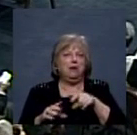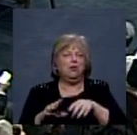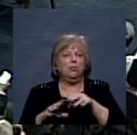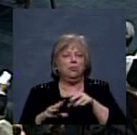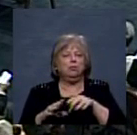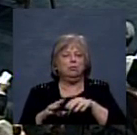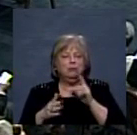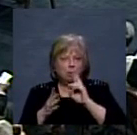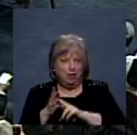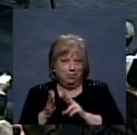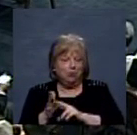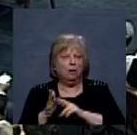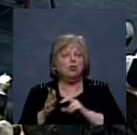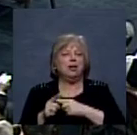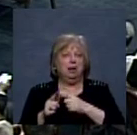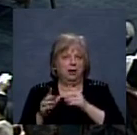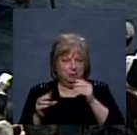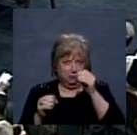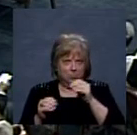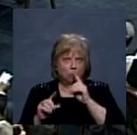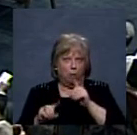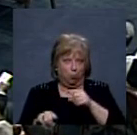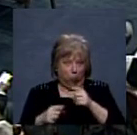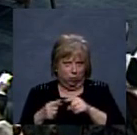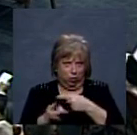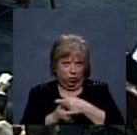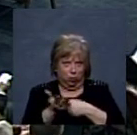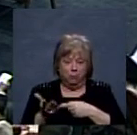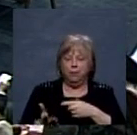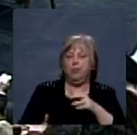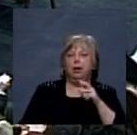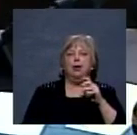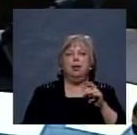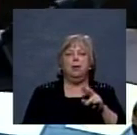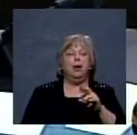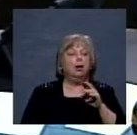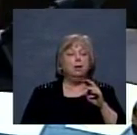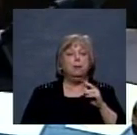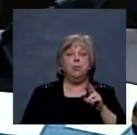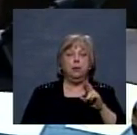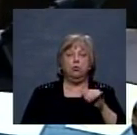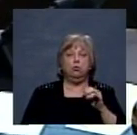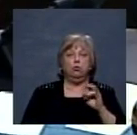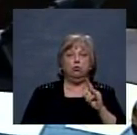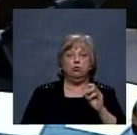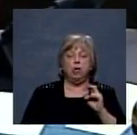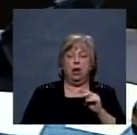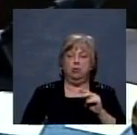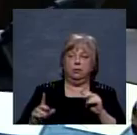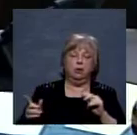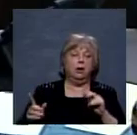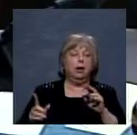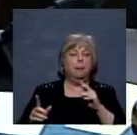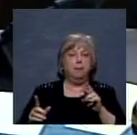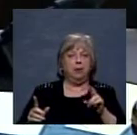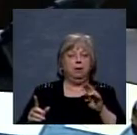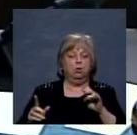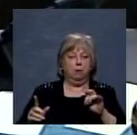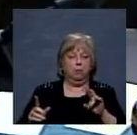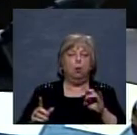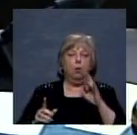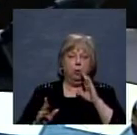of operation for the community. Okay, Mr. Jackson. Mr. Moore's going to prepare a report, and we'll make sure that he and staff visit